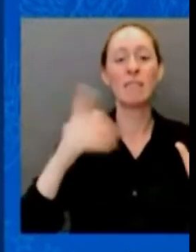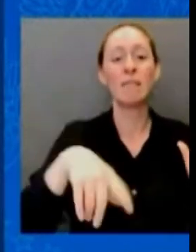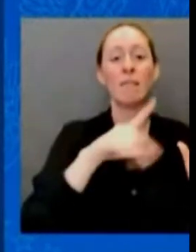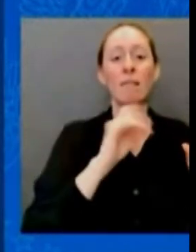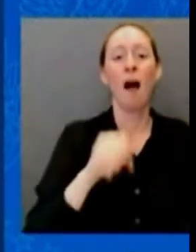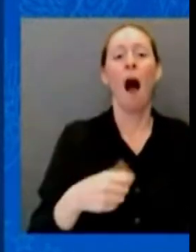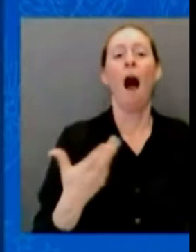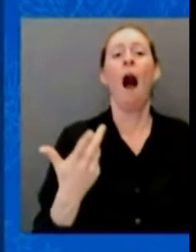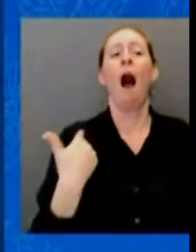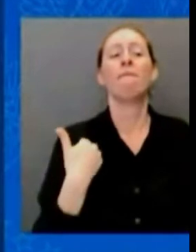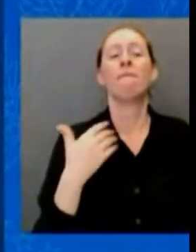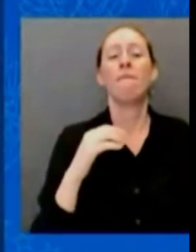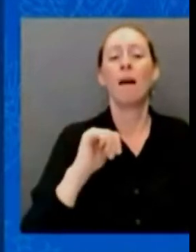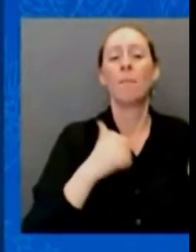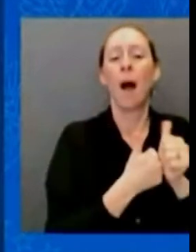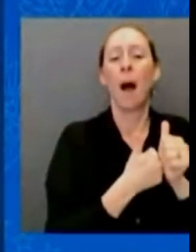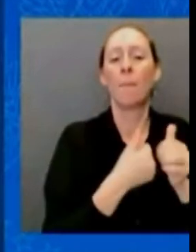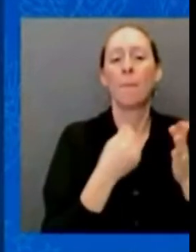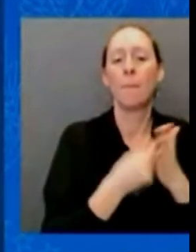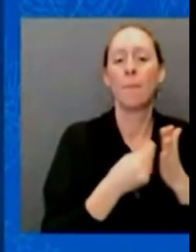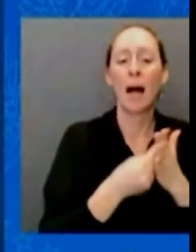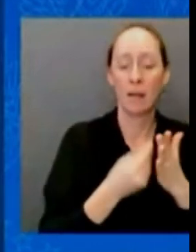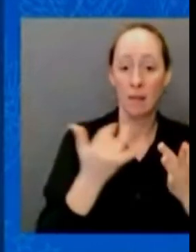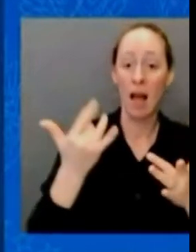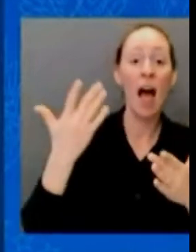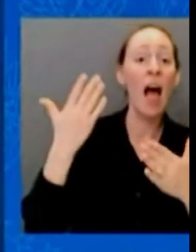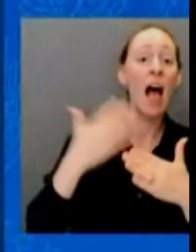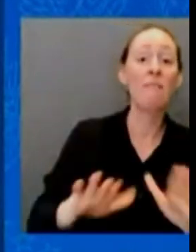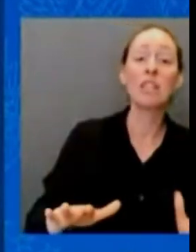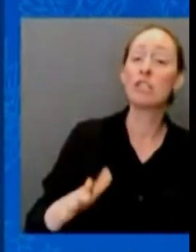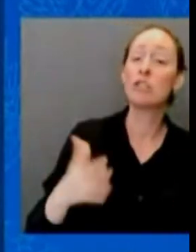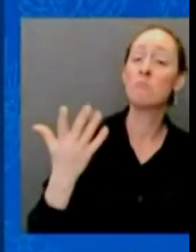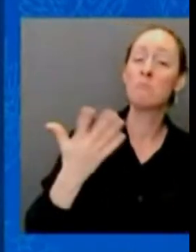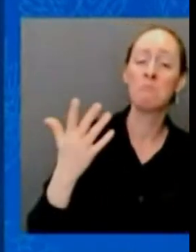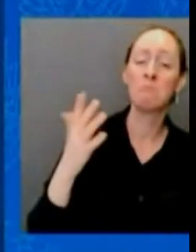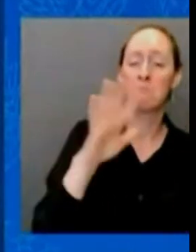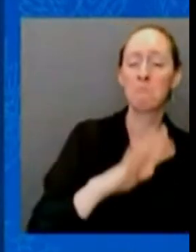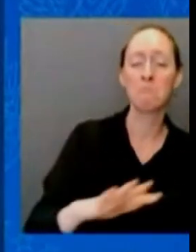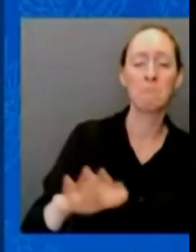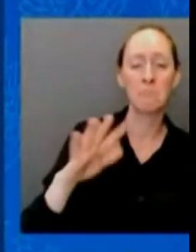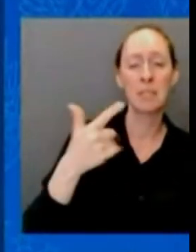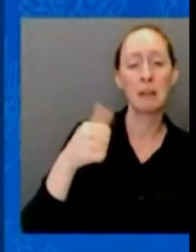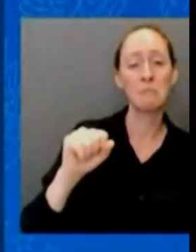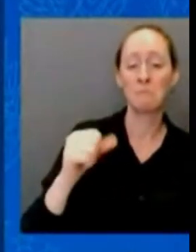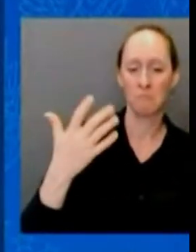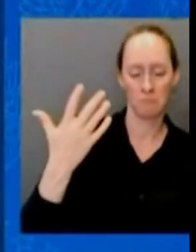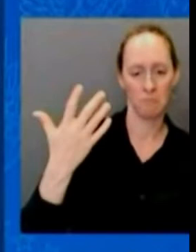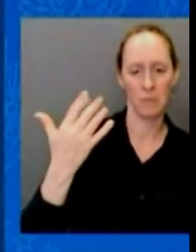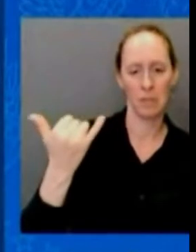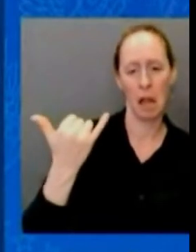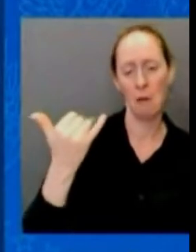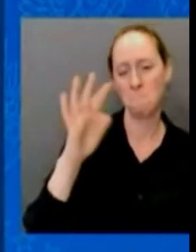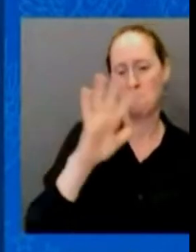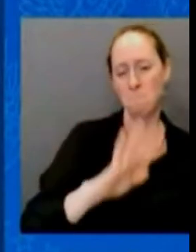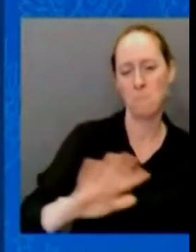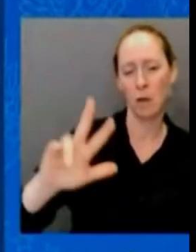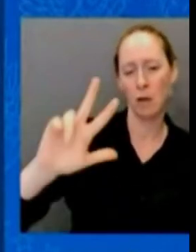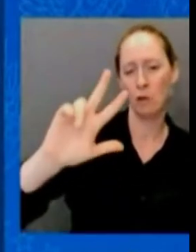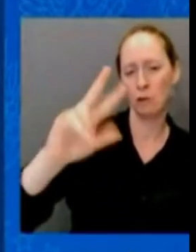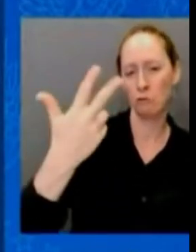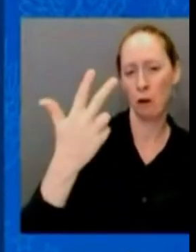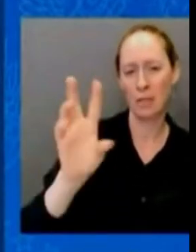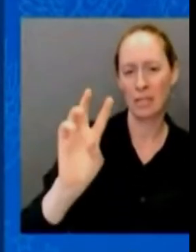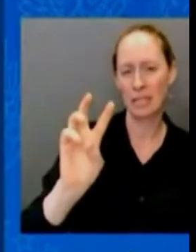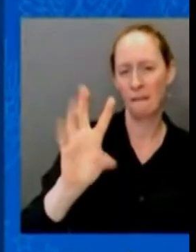America is $3.39, down from over $5 when I took office. We need to keep making that